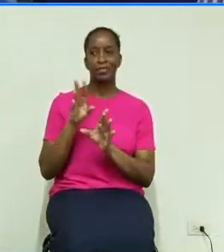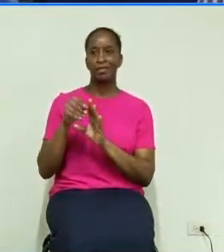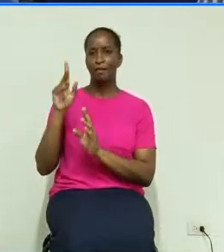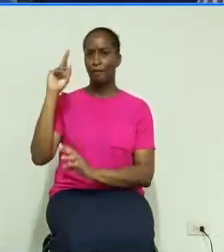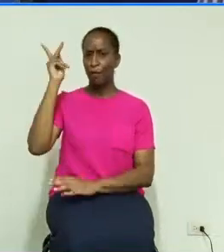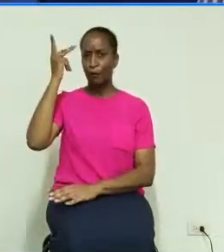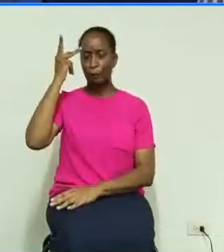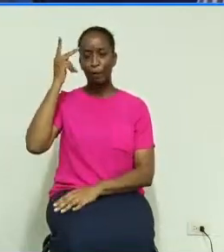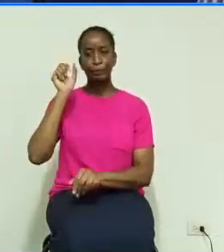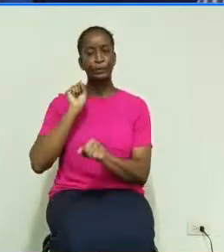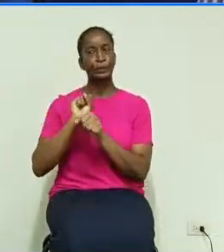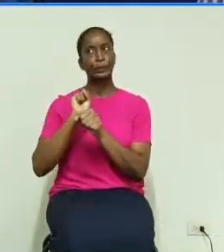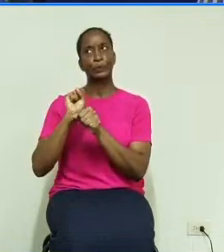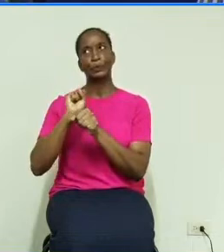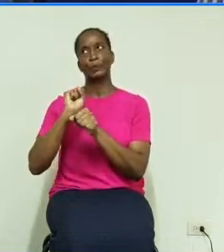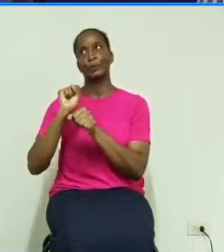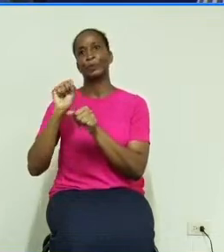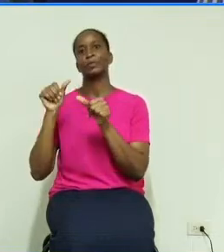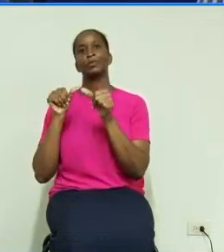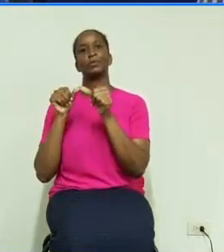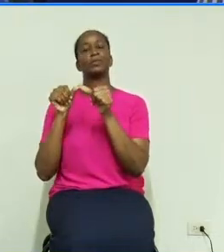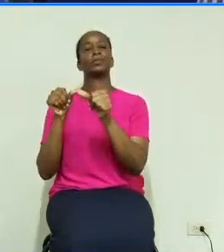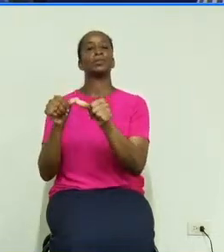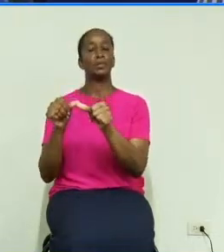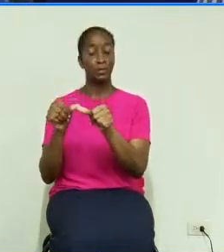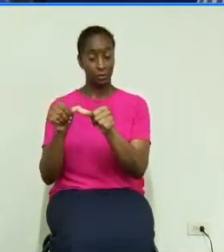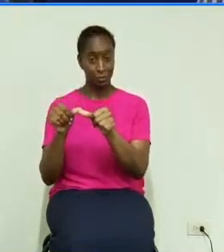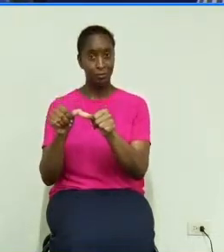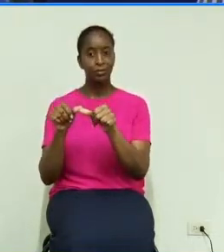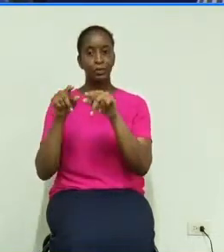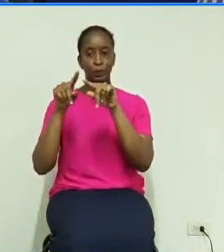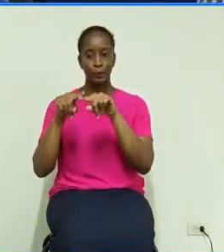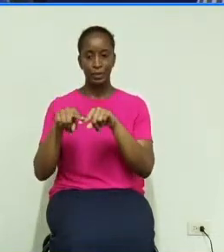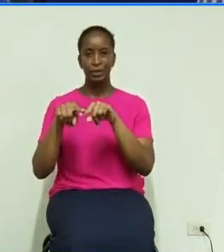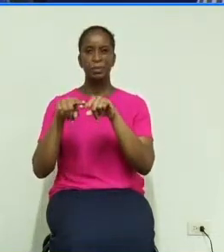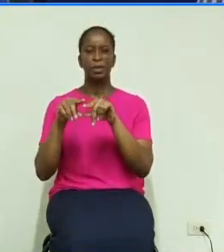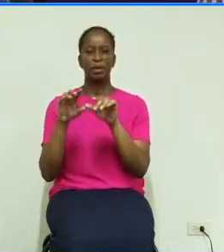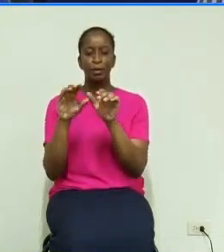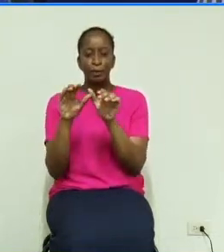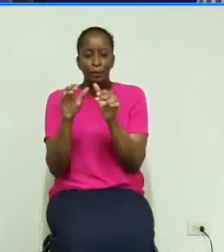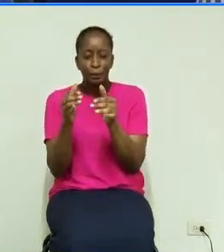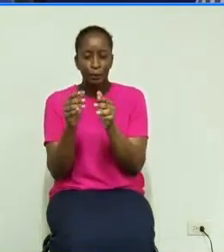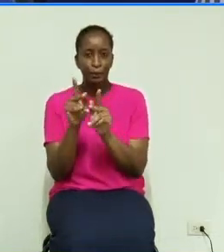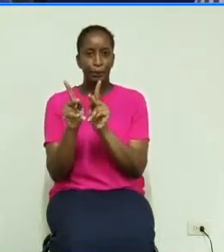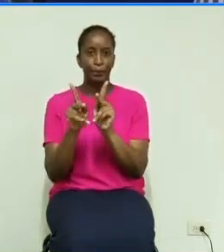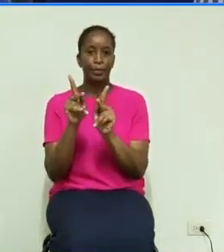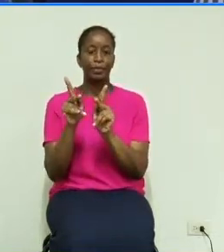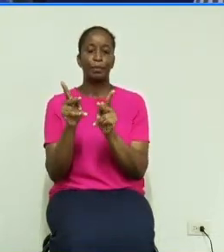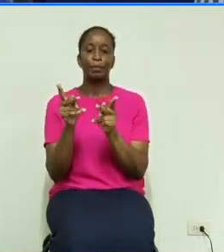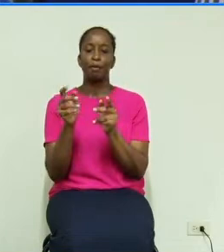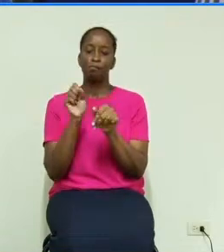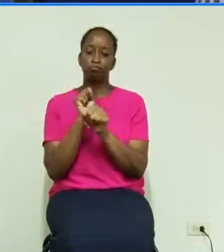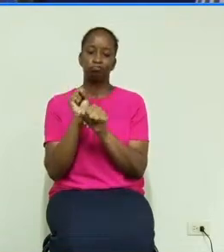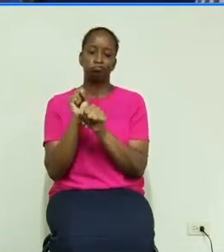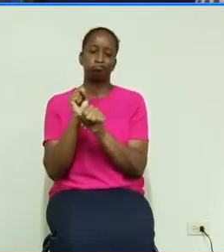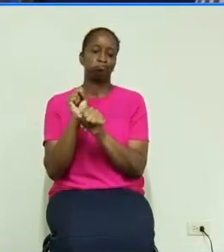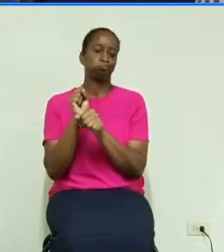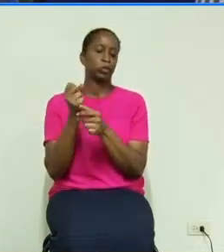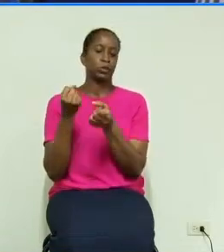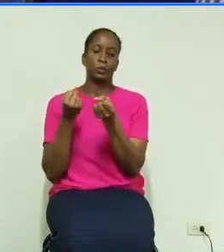rely very much on a small cadre of persons to deliver. Overall, I will say thank you to all who have made this